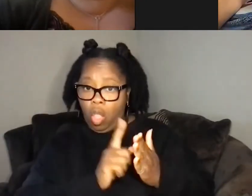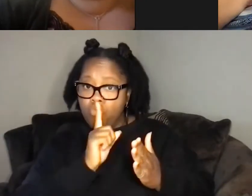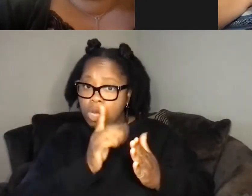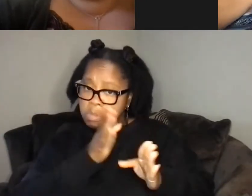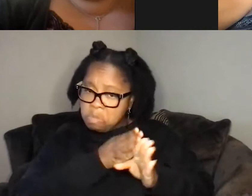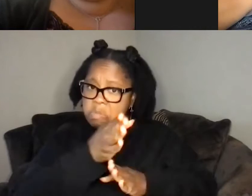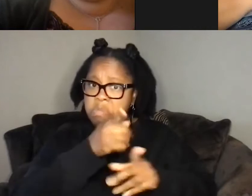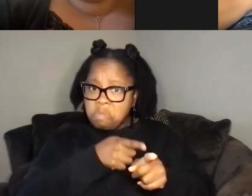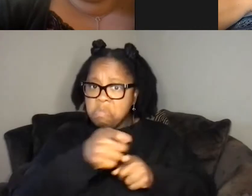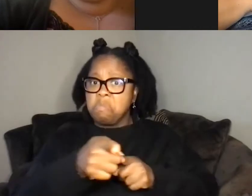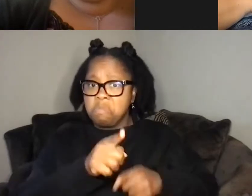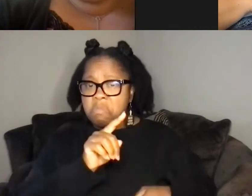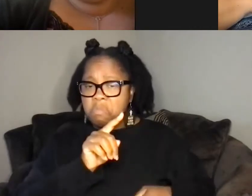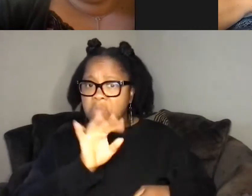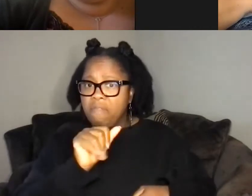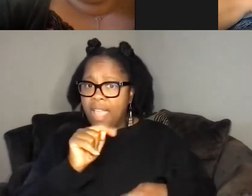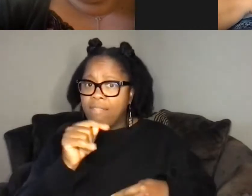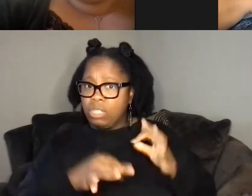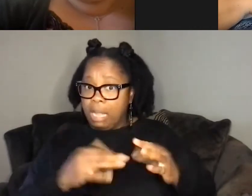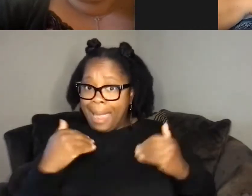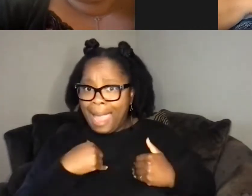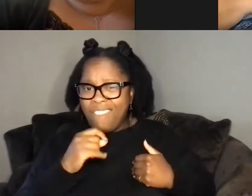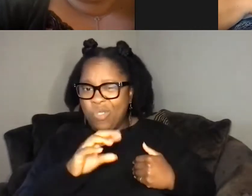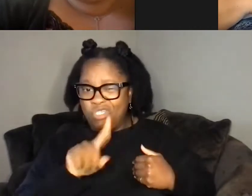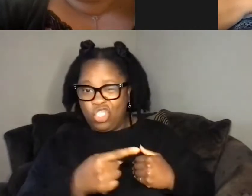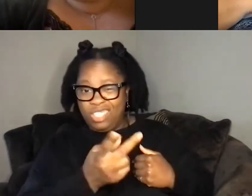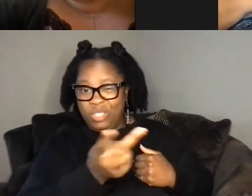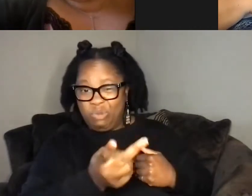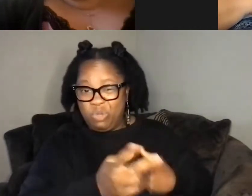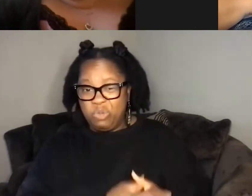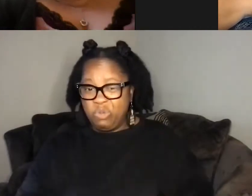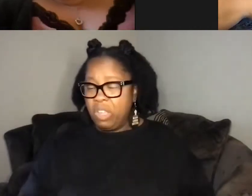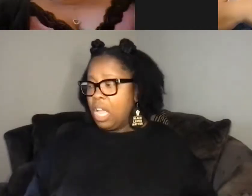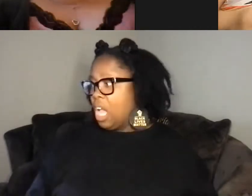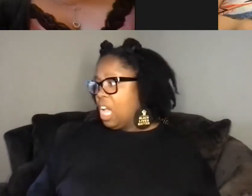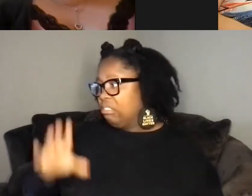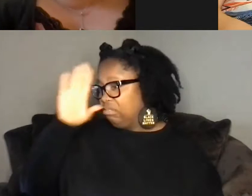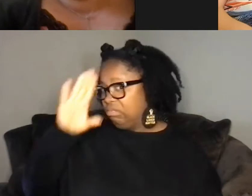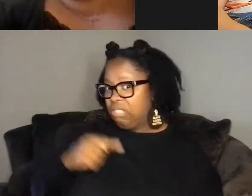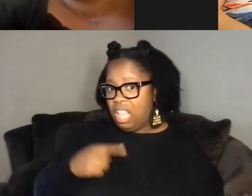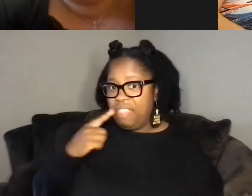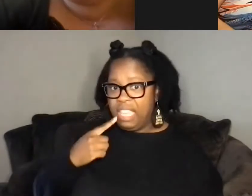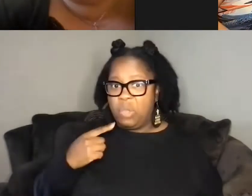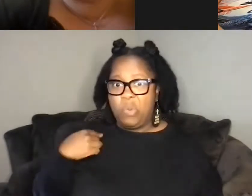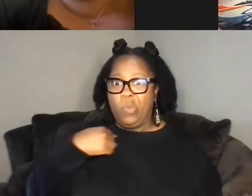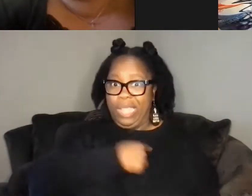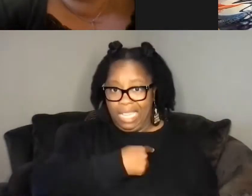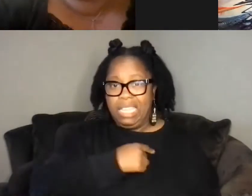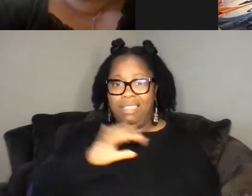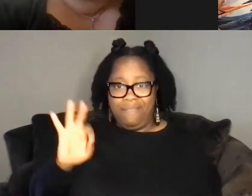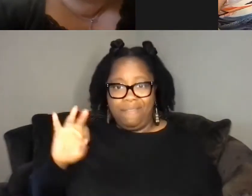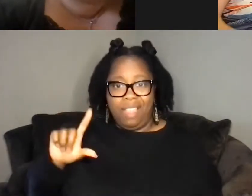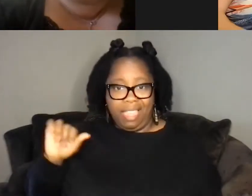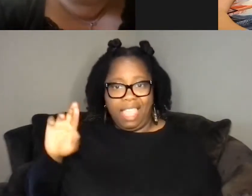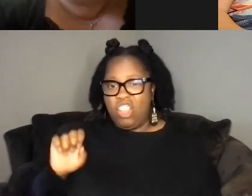justice, or are y'all the branch of the law that specializes in FAT justice? I think we are the organization that specializes in